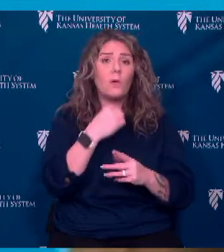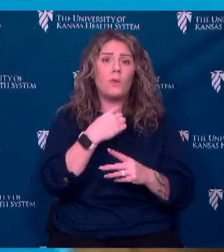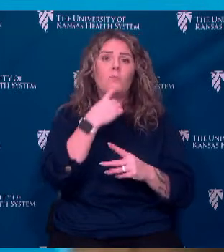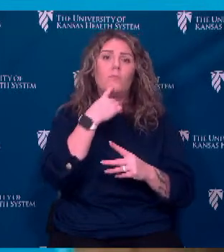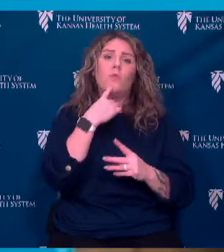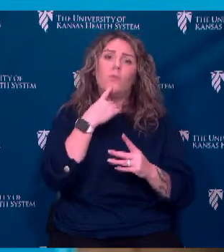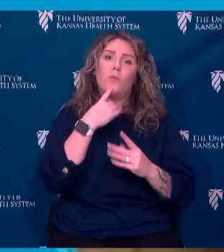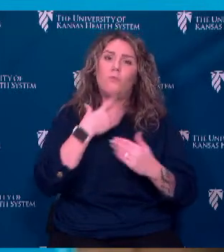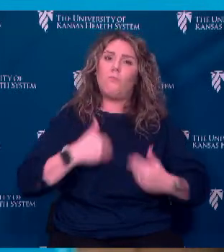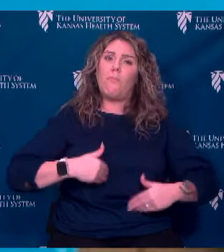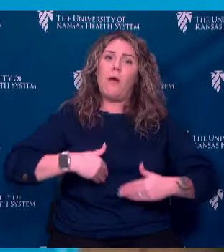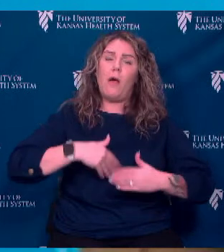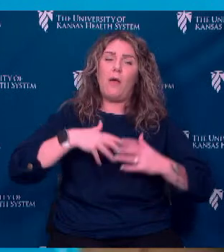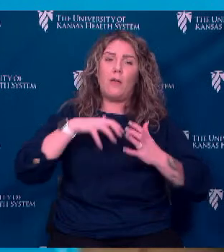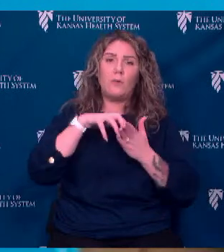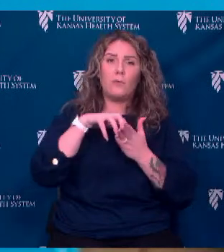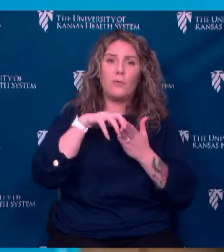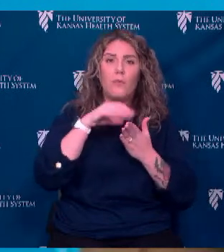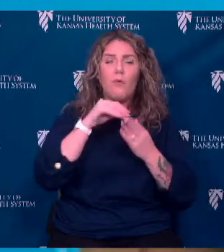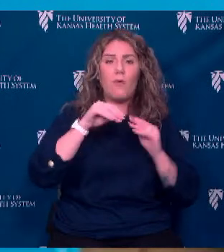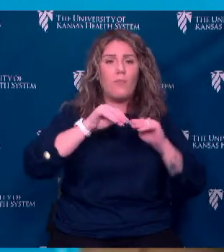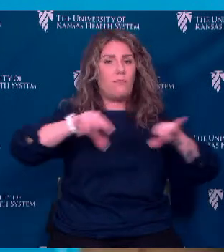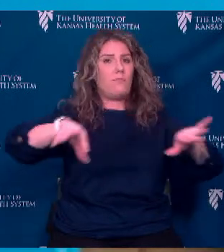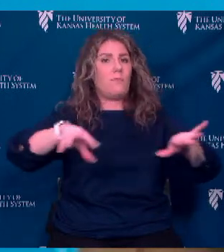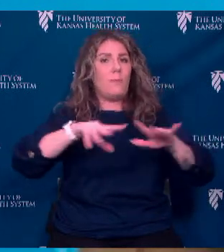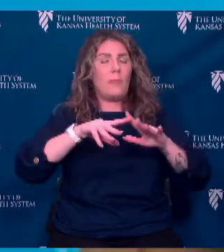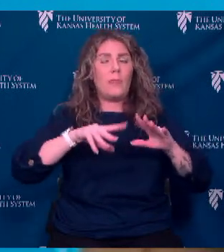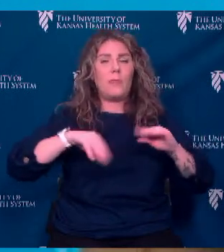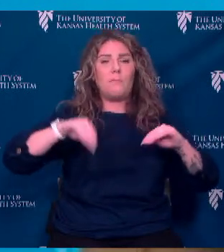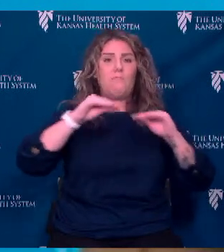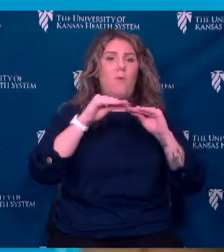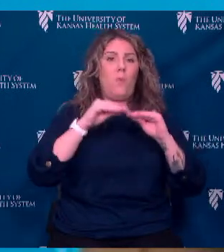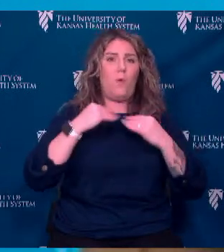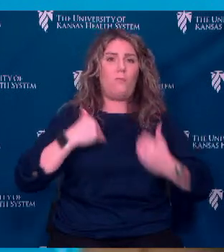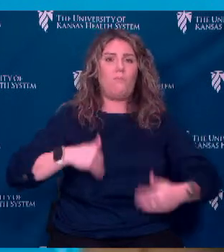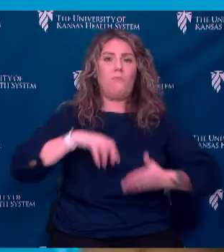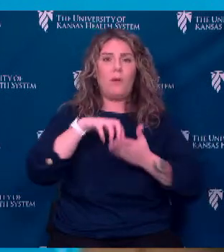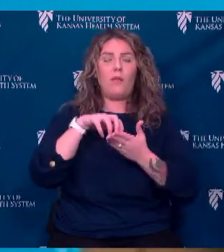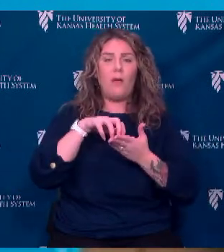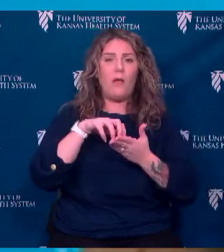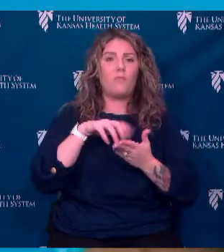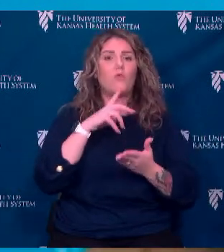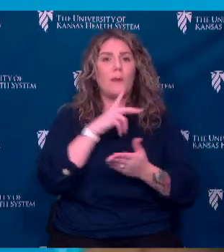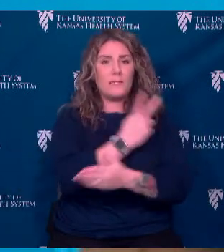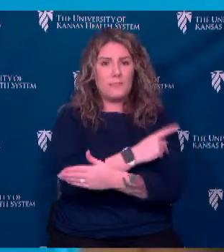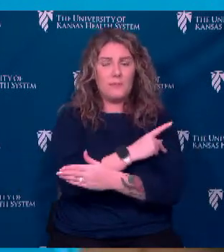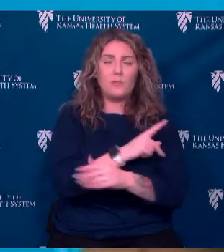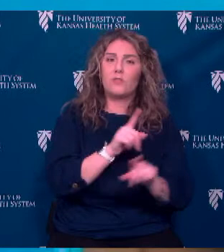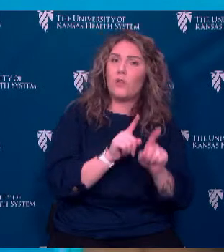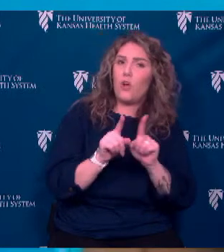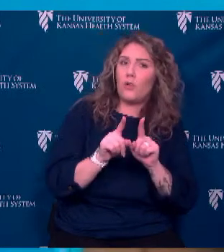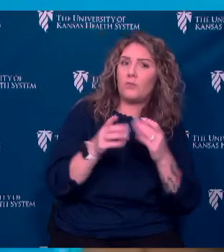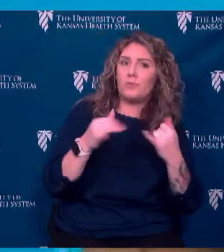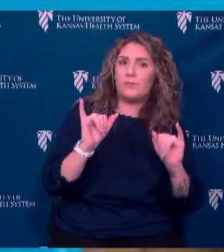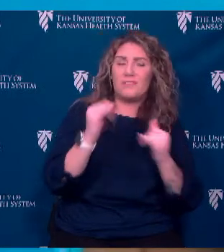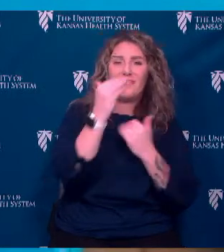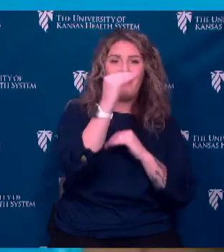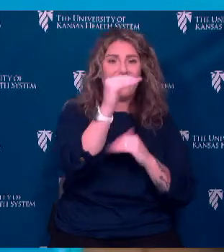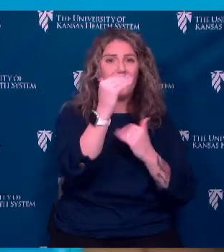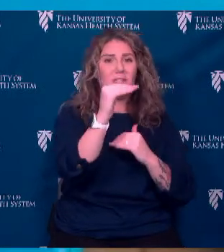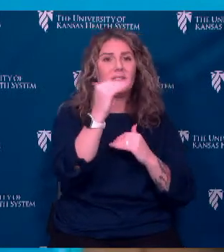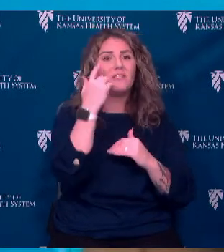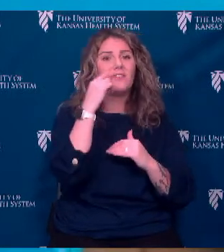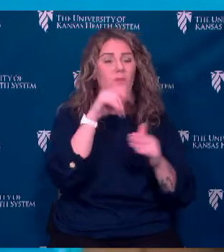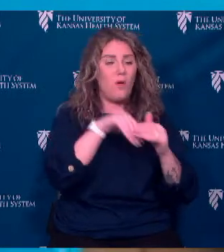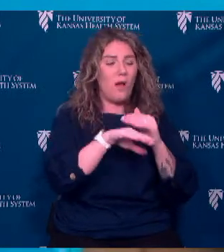to expand that to other immunized compromised individuals. And then also still having limitations in